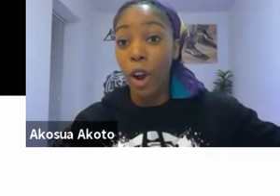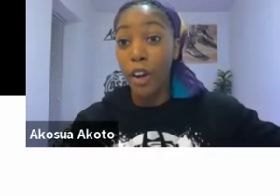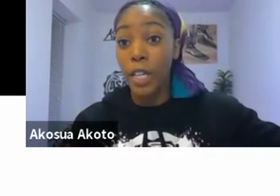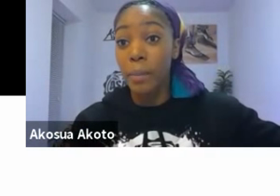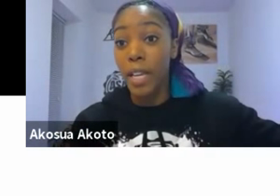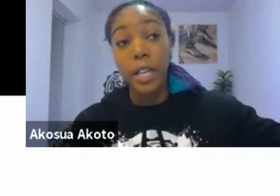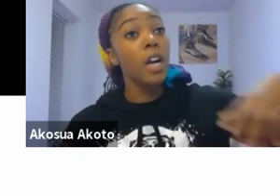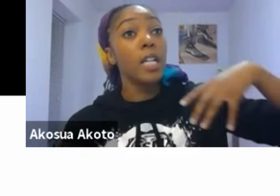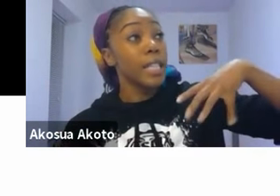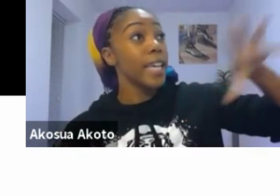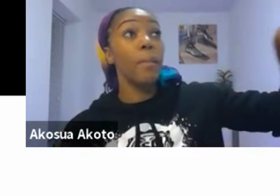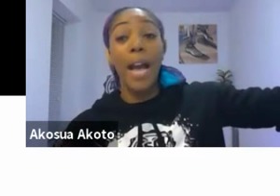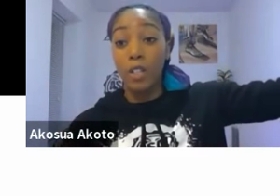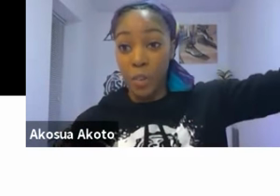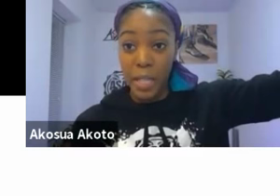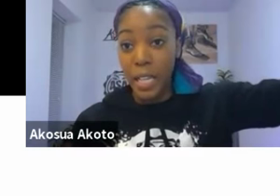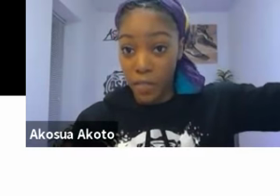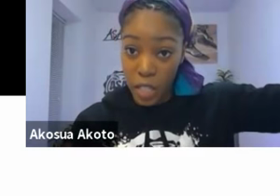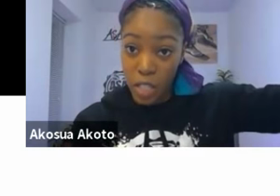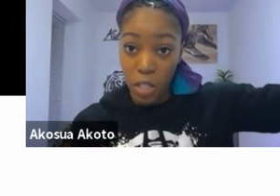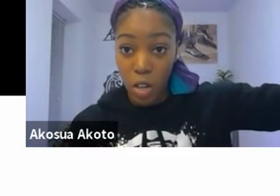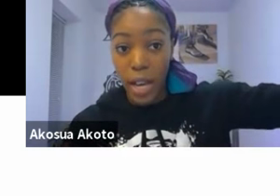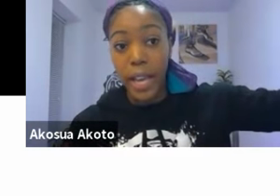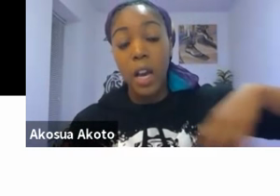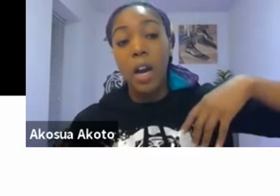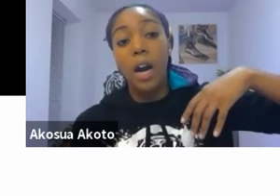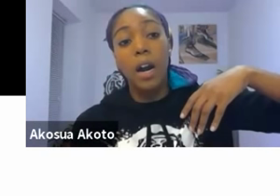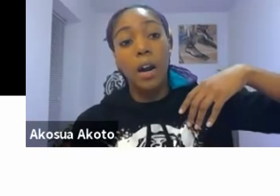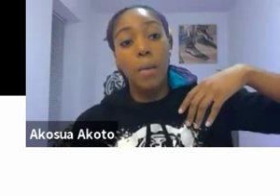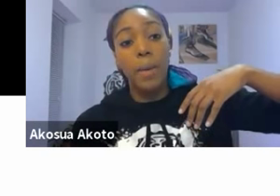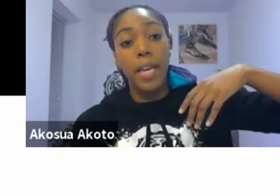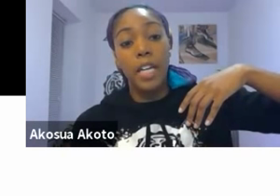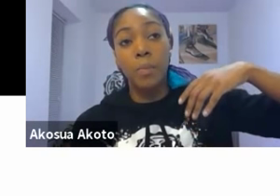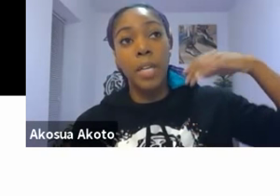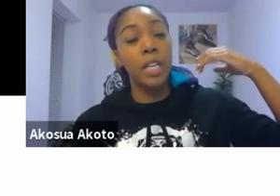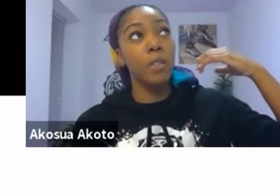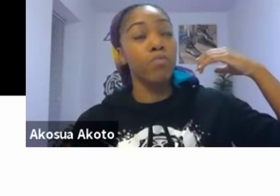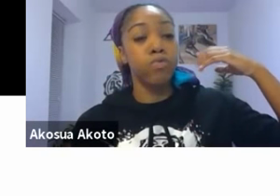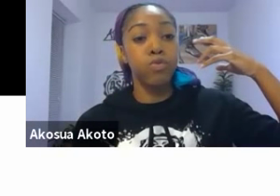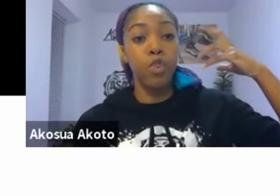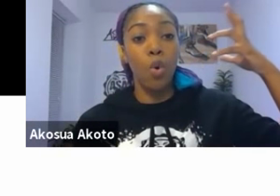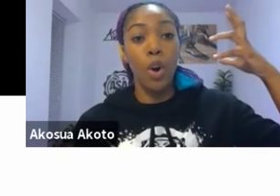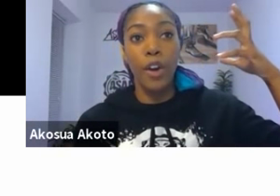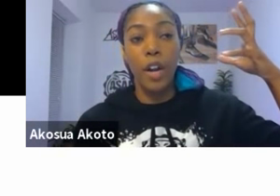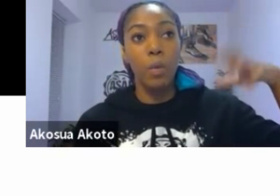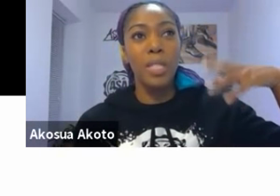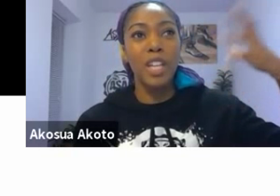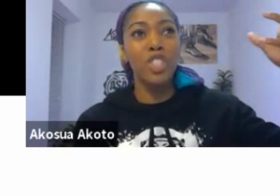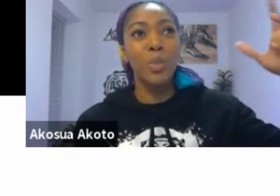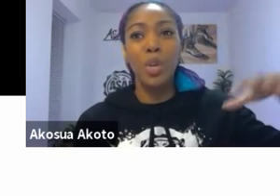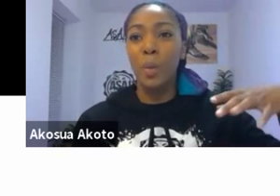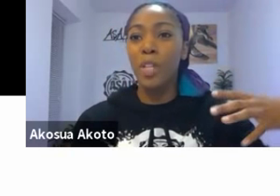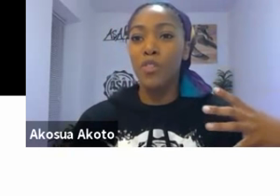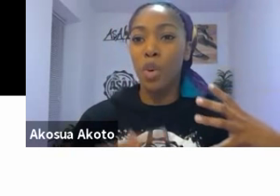and where you are could mean 10 miles from the next village. Okay. It could be for, and we